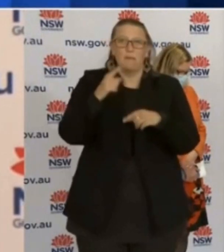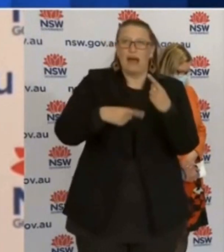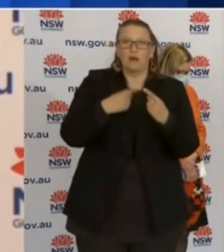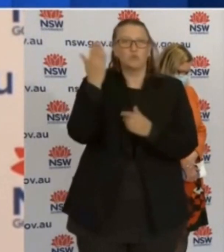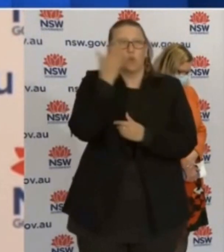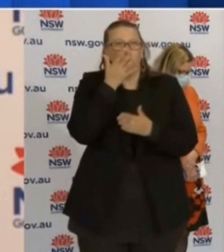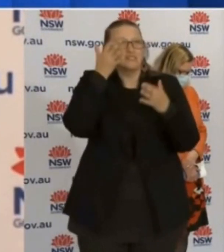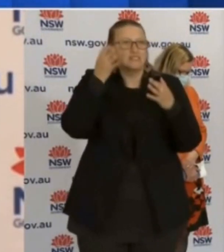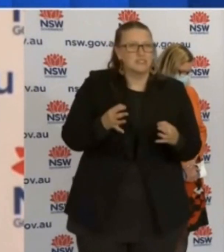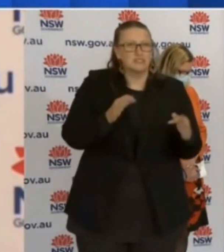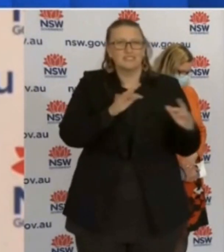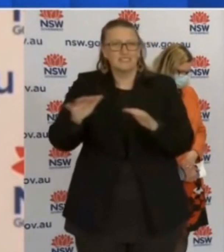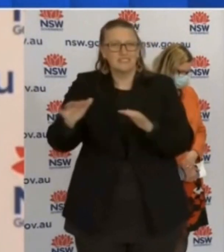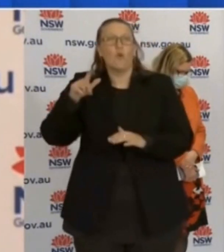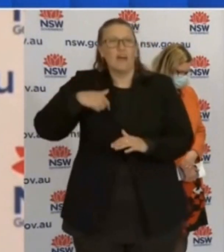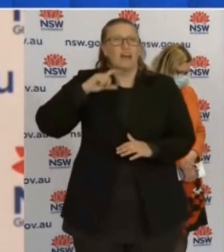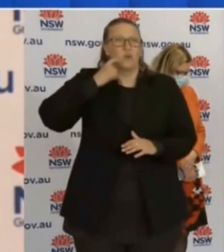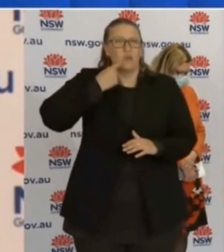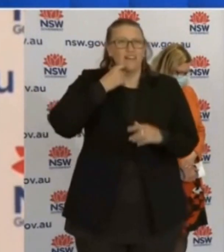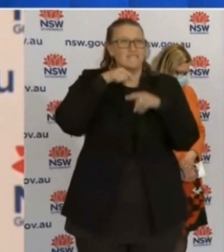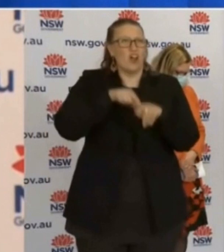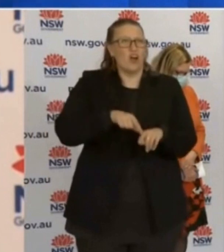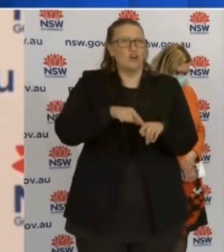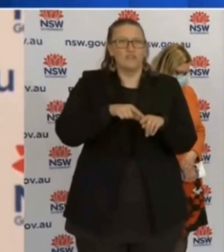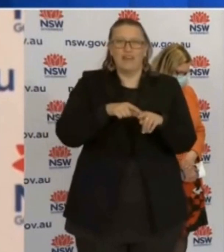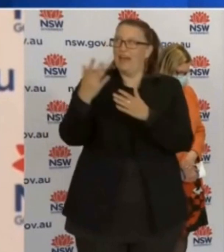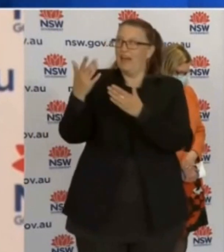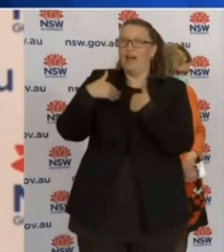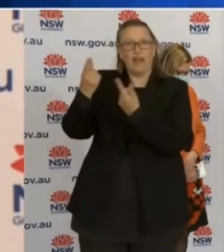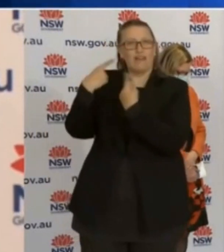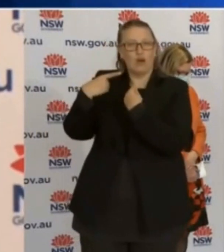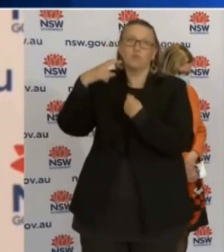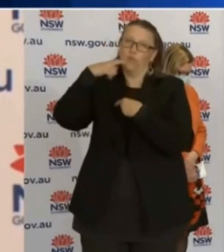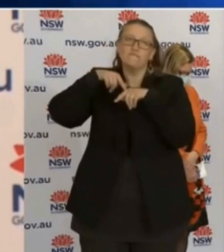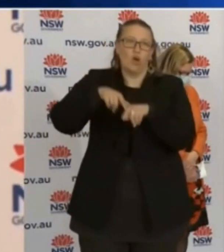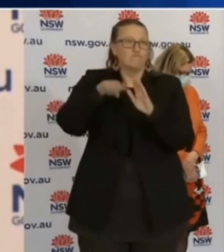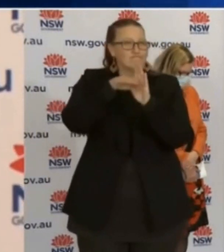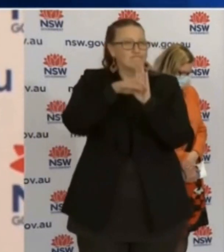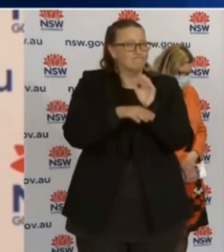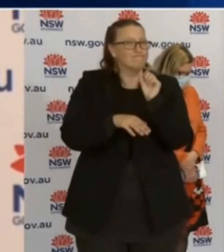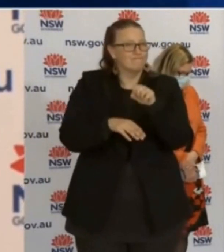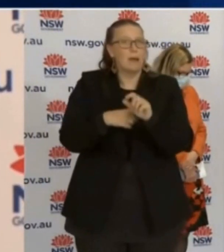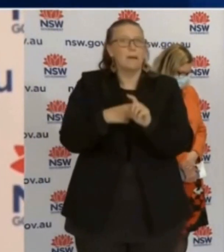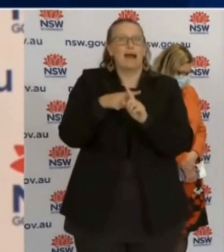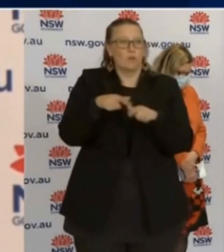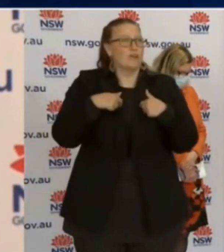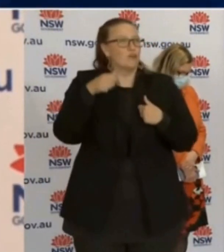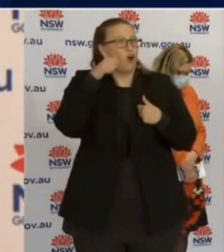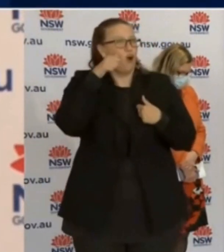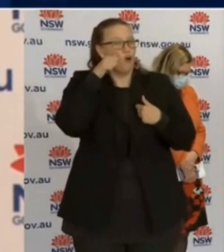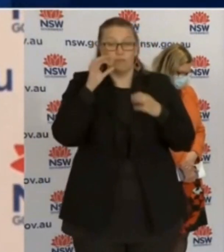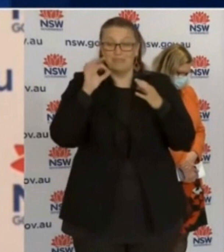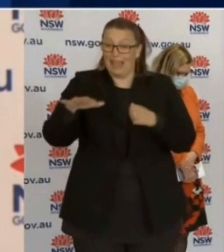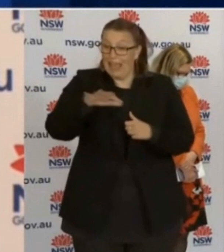school and education and young people, that we will follow and take the health advice as we always have. But we also do know in particular